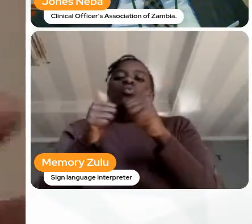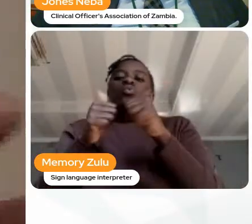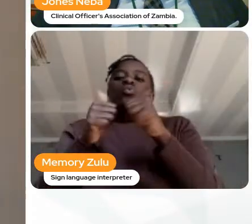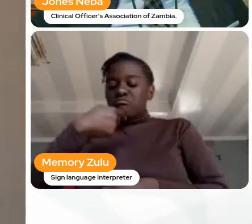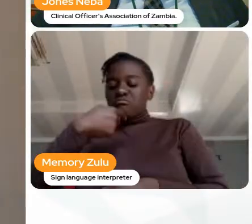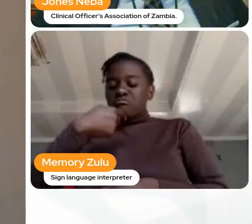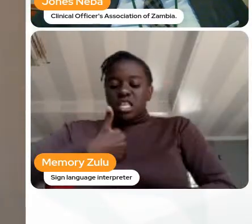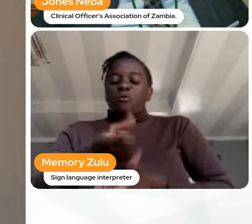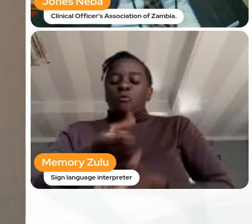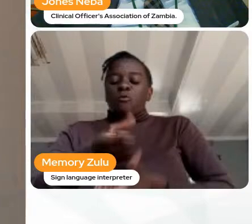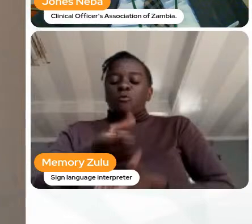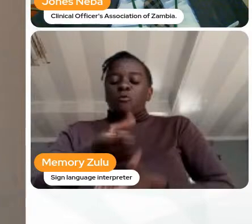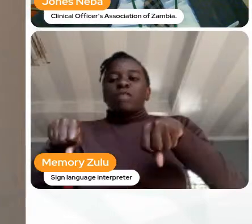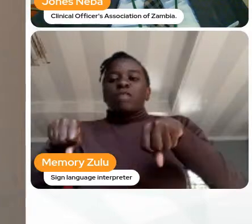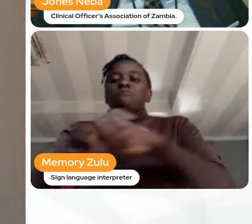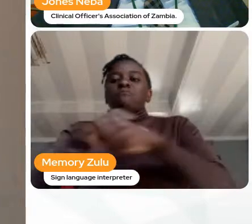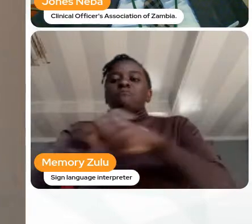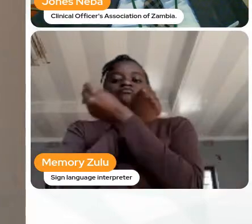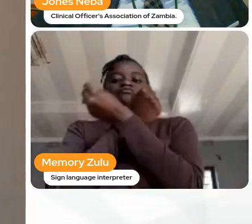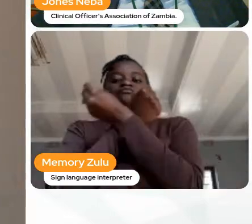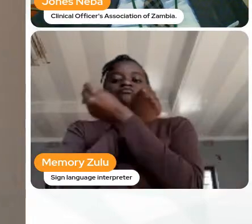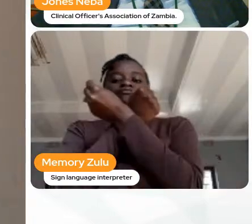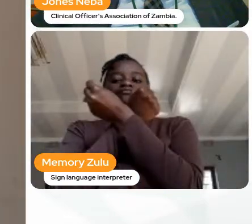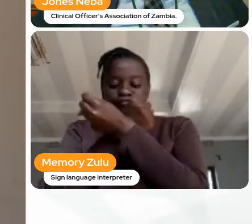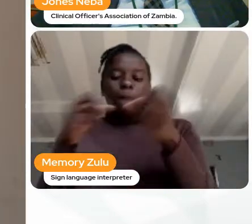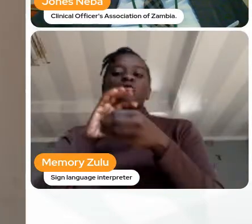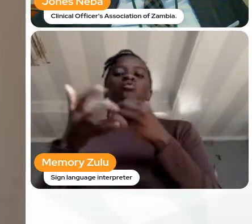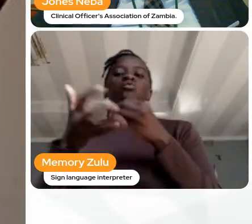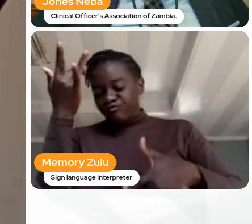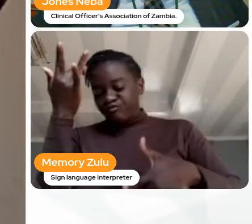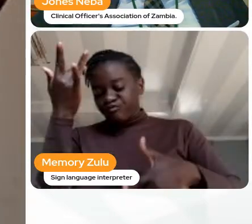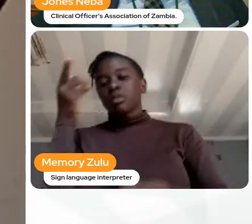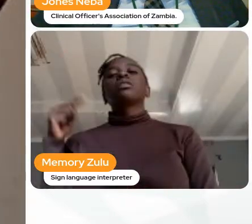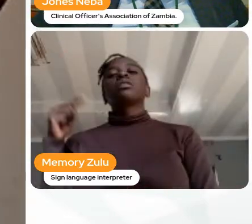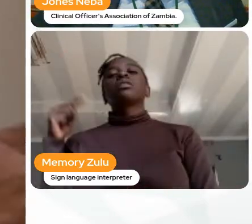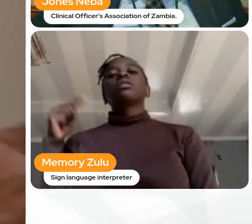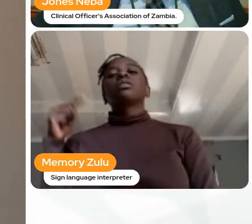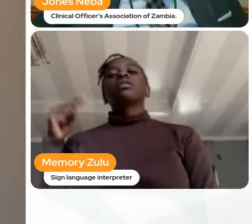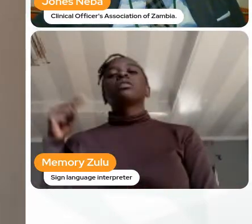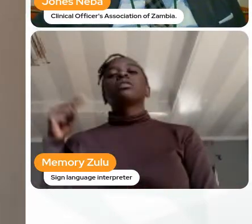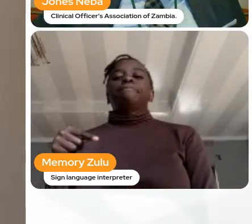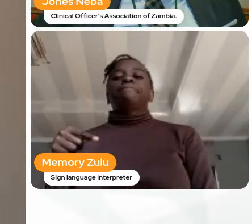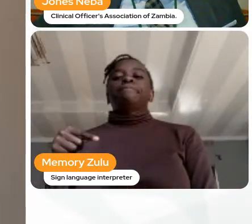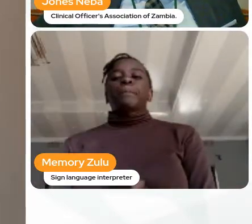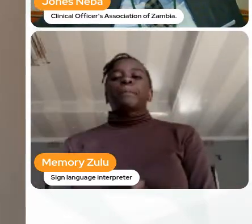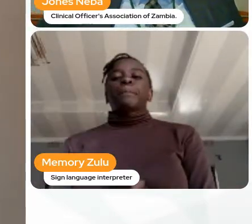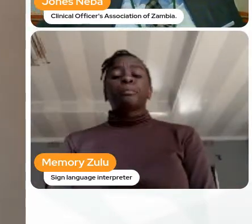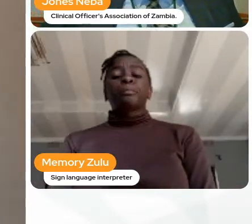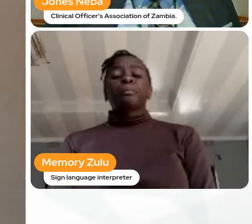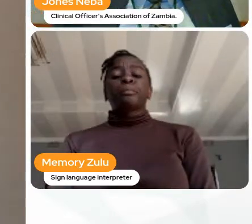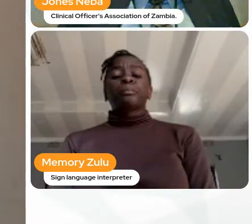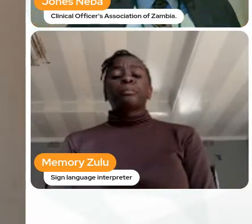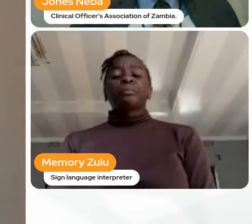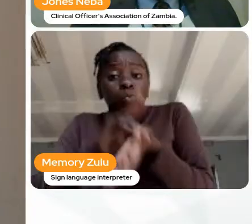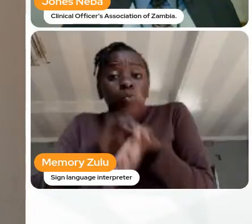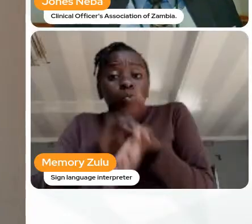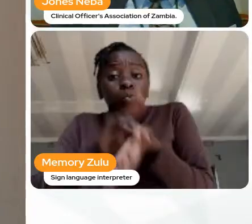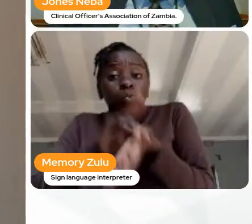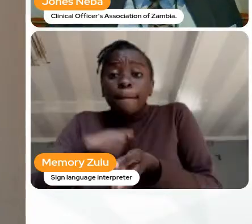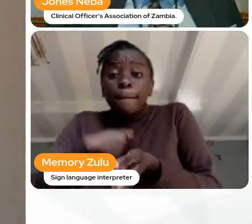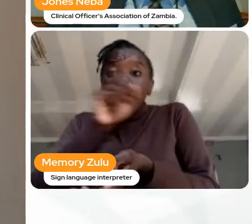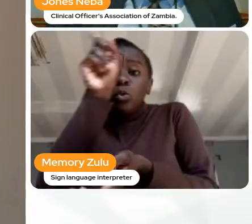that come with self-medication without being tested, maybe, or without really knowing or understanding what's going